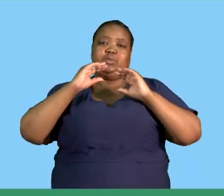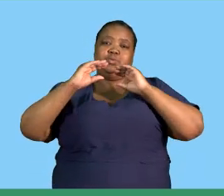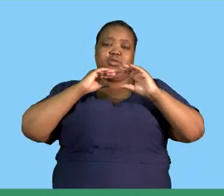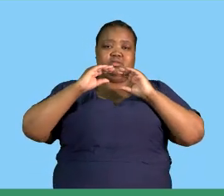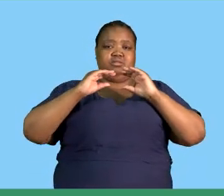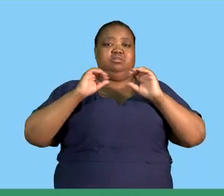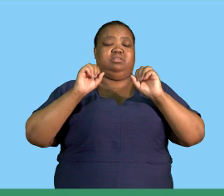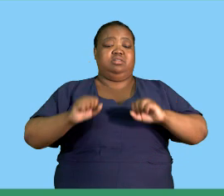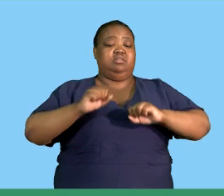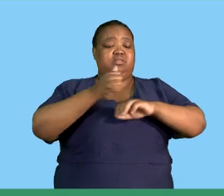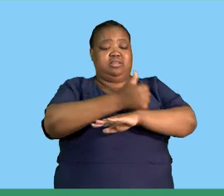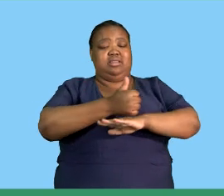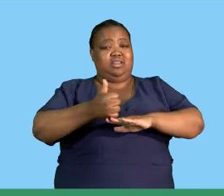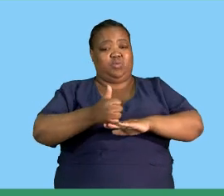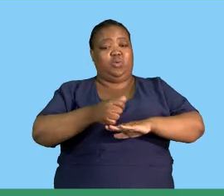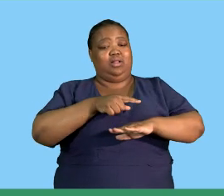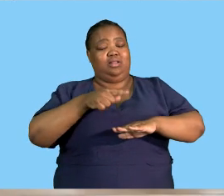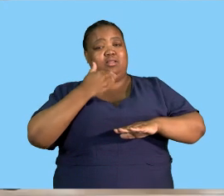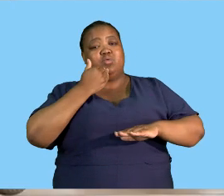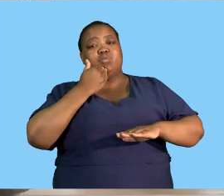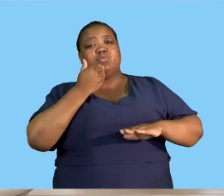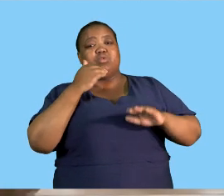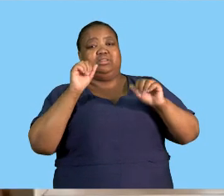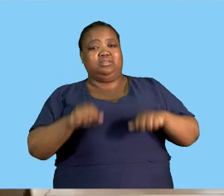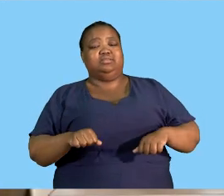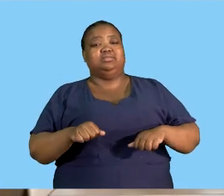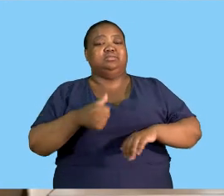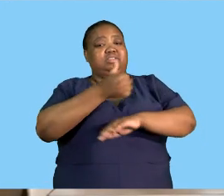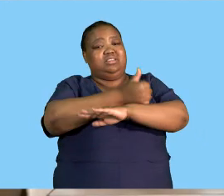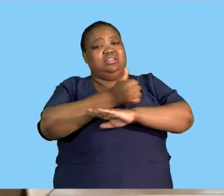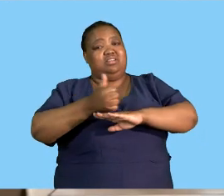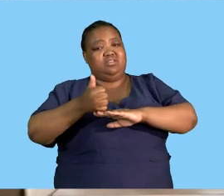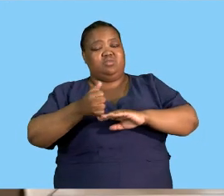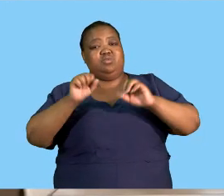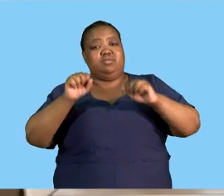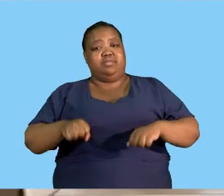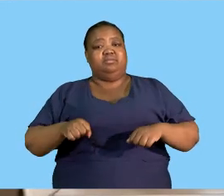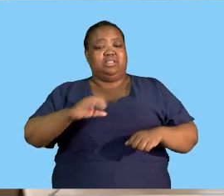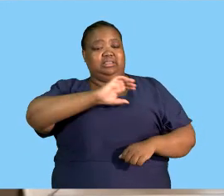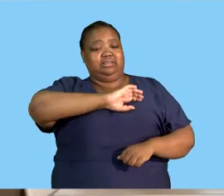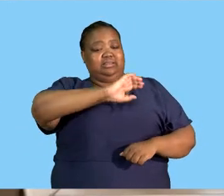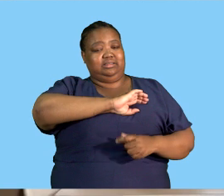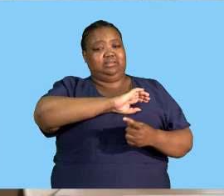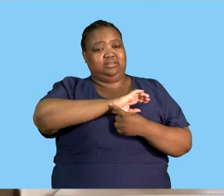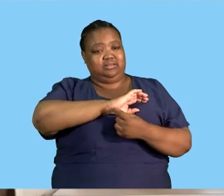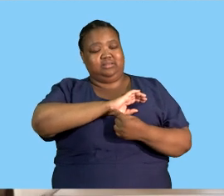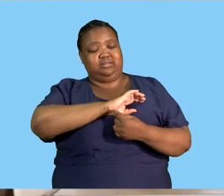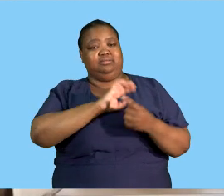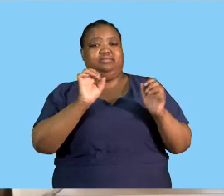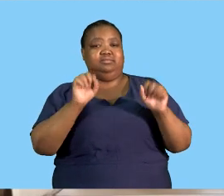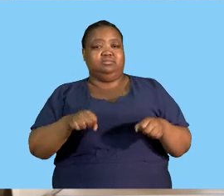putting the strategy into action by communicating. You need to inform all the stakeholders. Who are the stakeholders? Stakeholders, we are referring